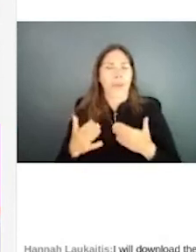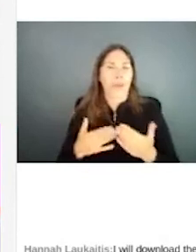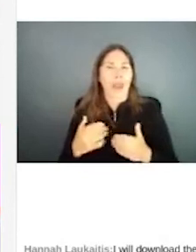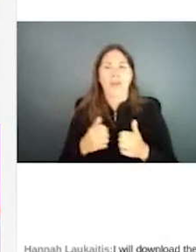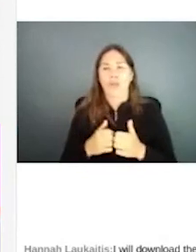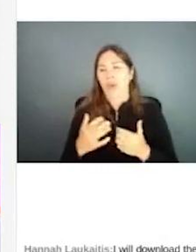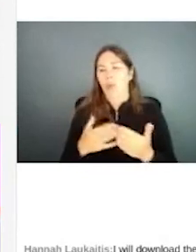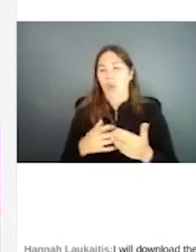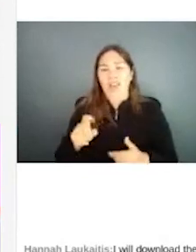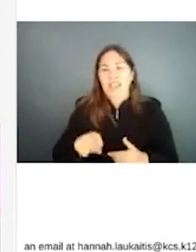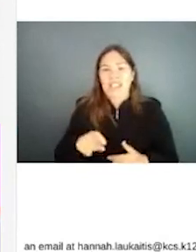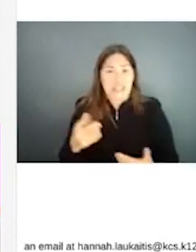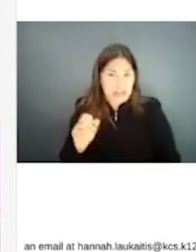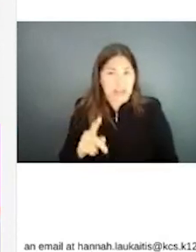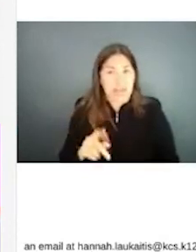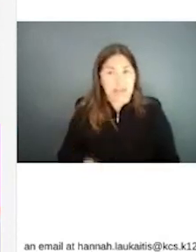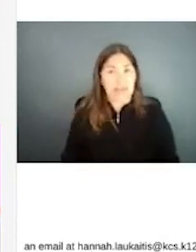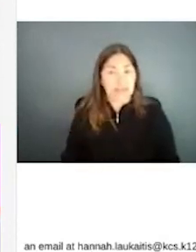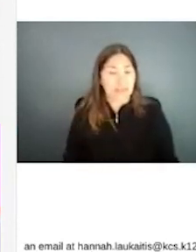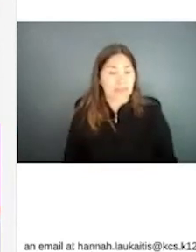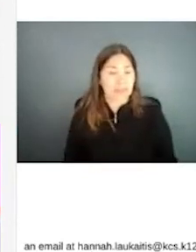whatever needs you might have.